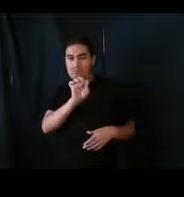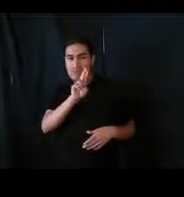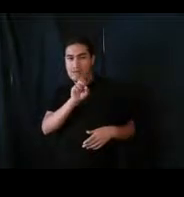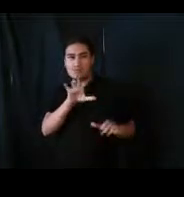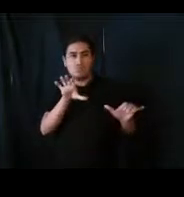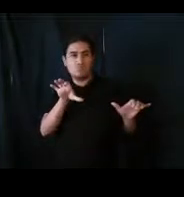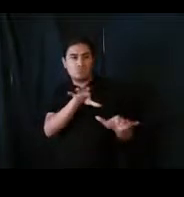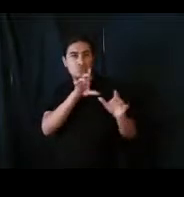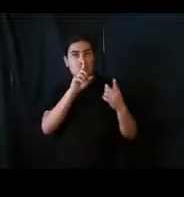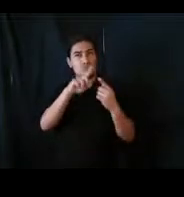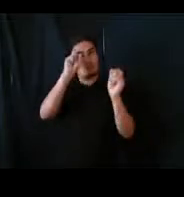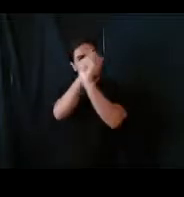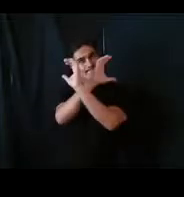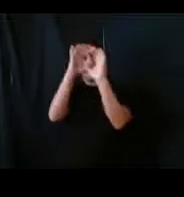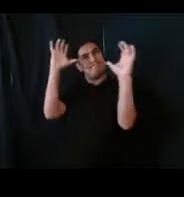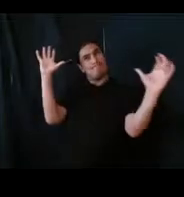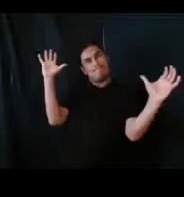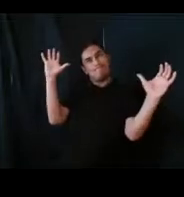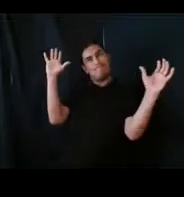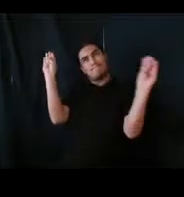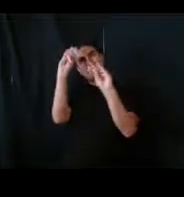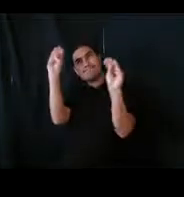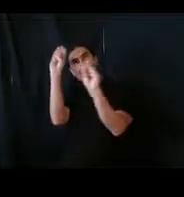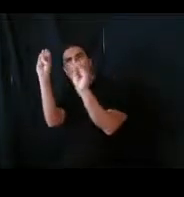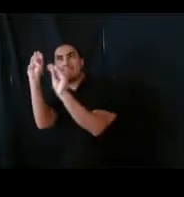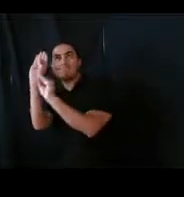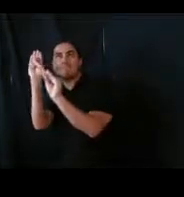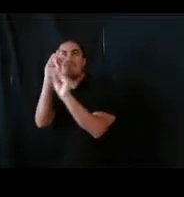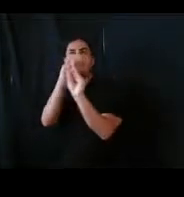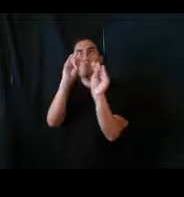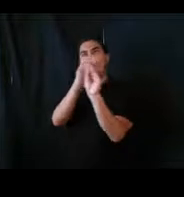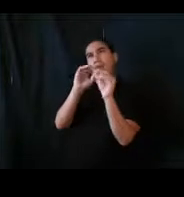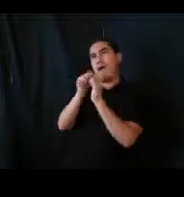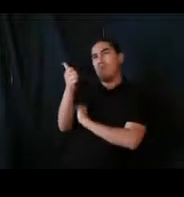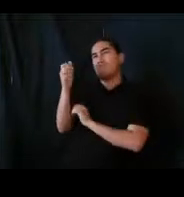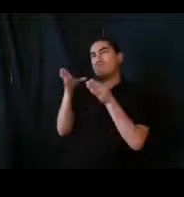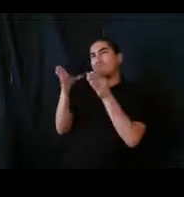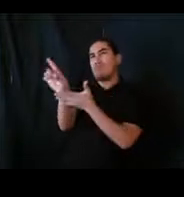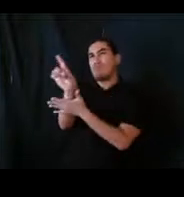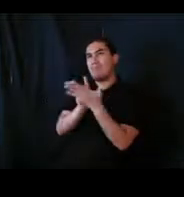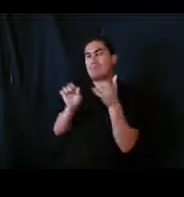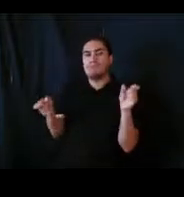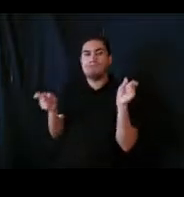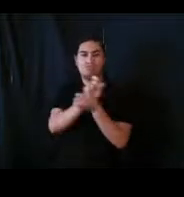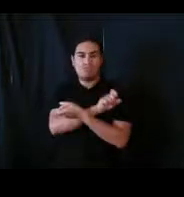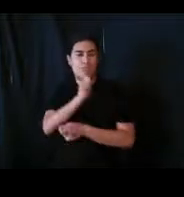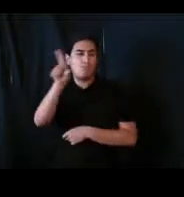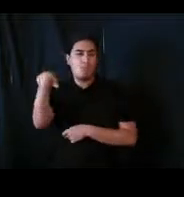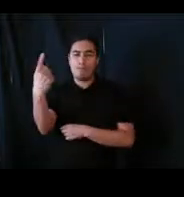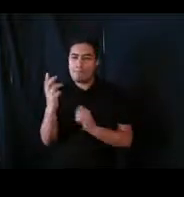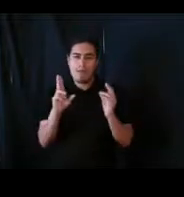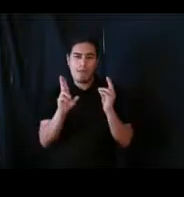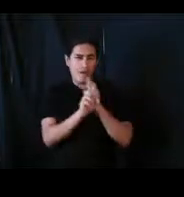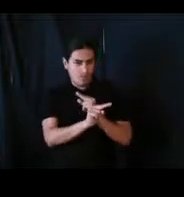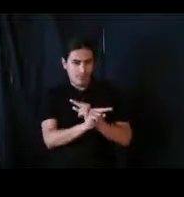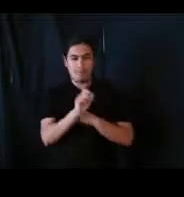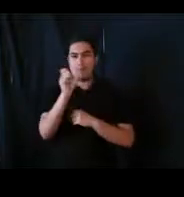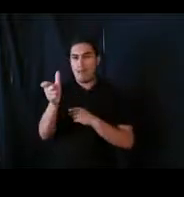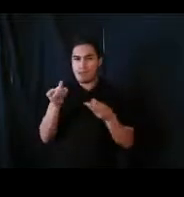reimagine what road design can be not just in our highways not just in our arterials